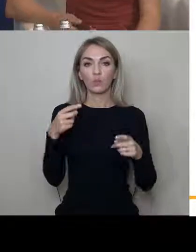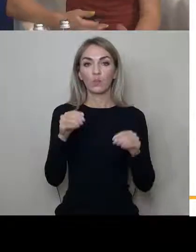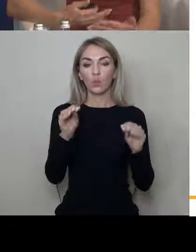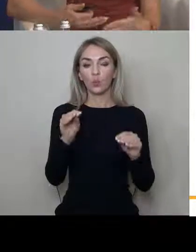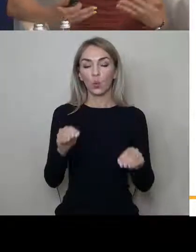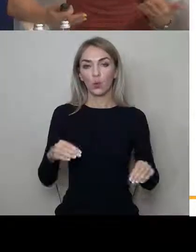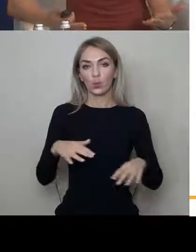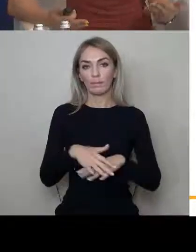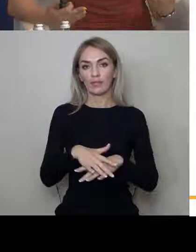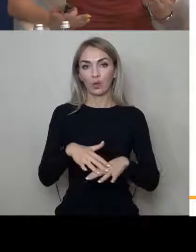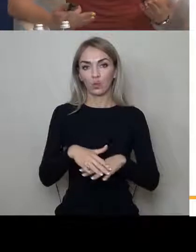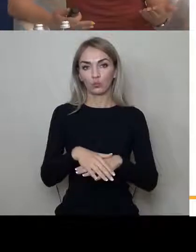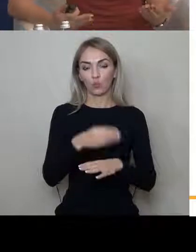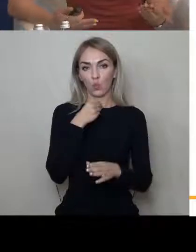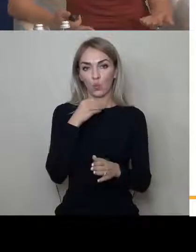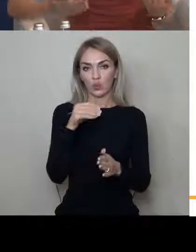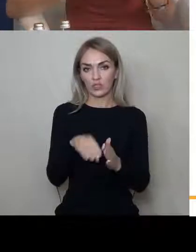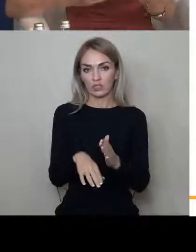unlawful,